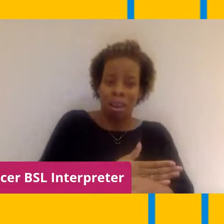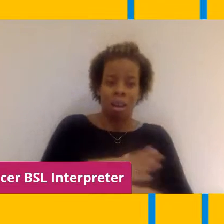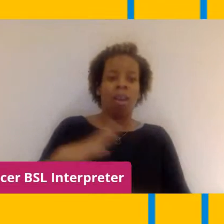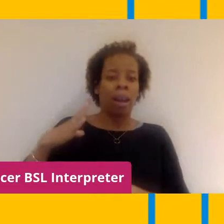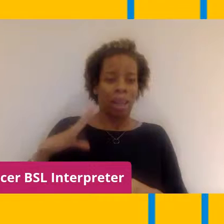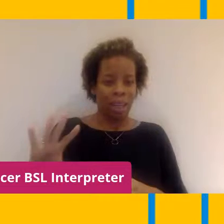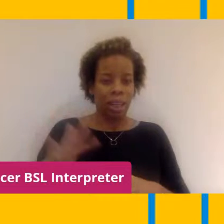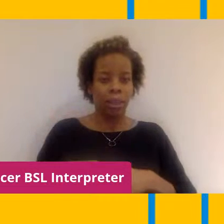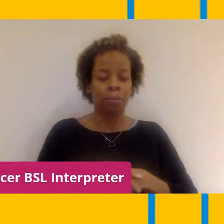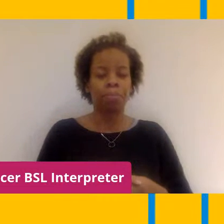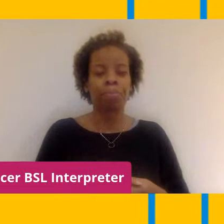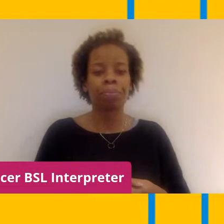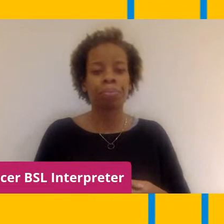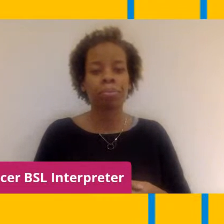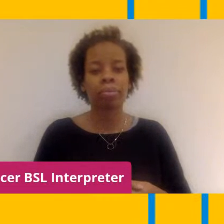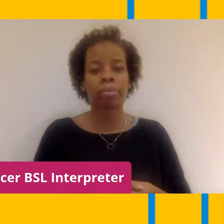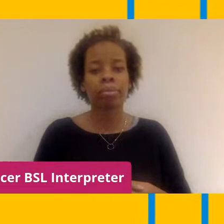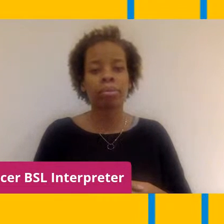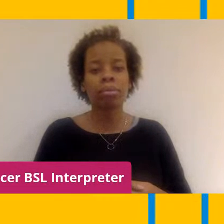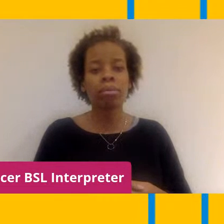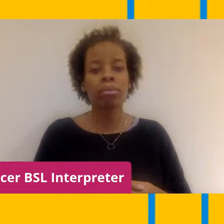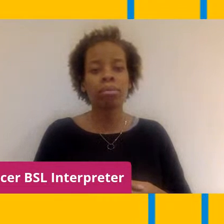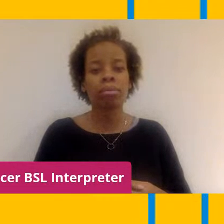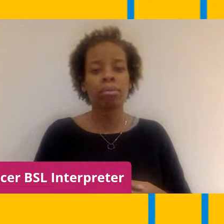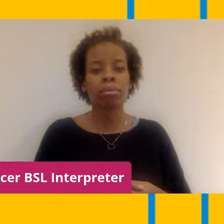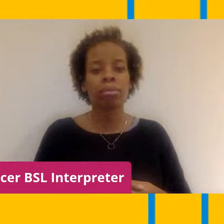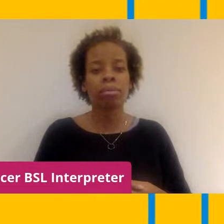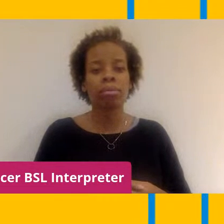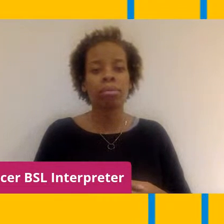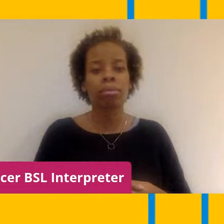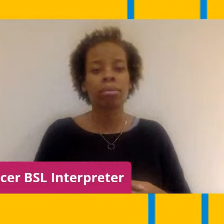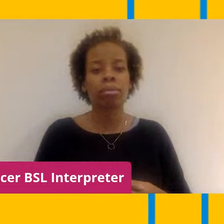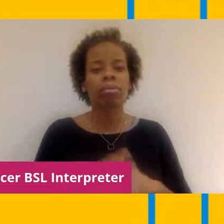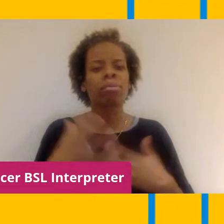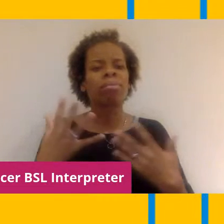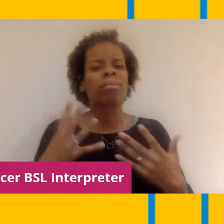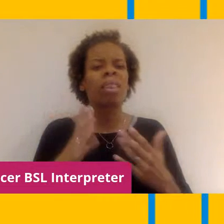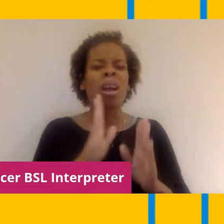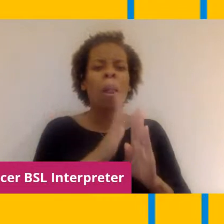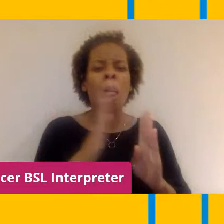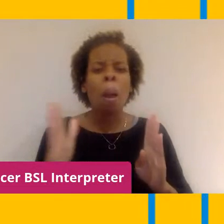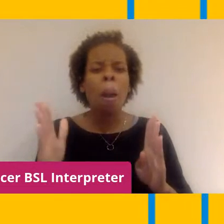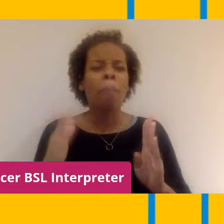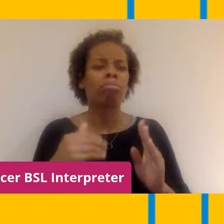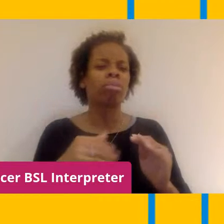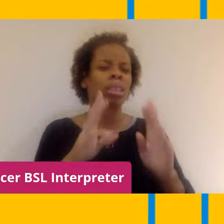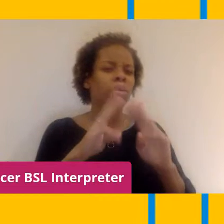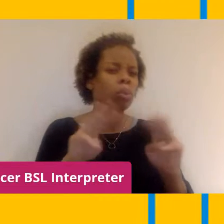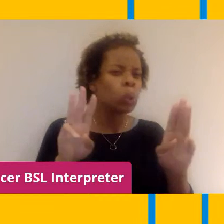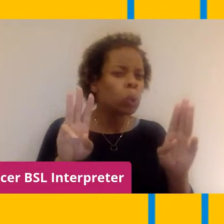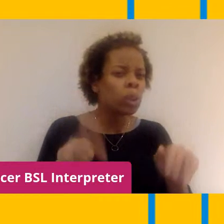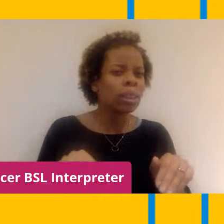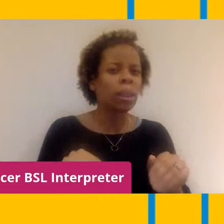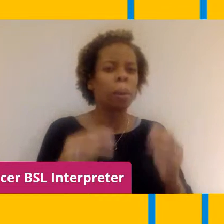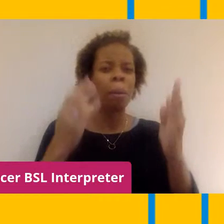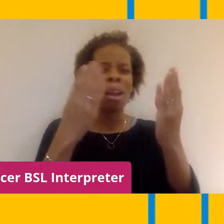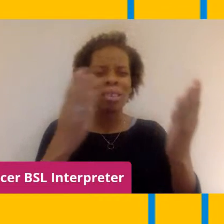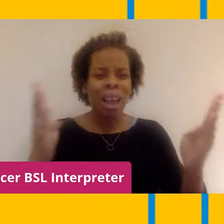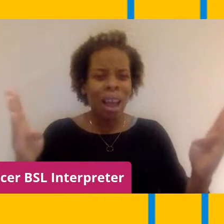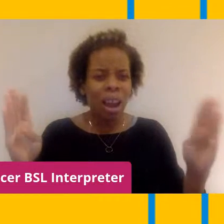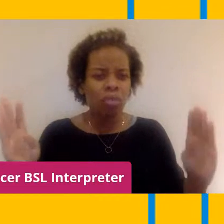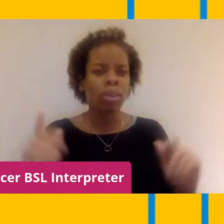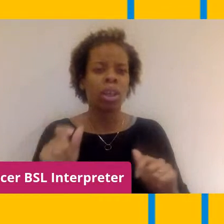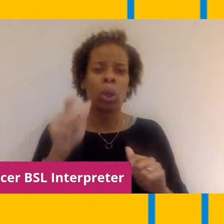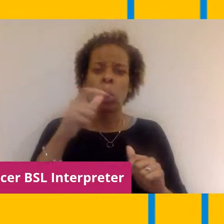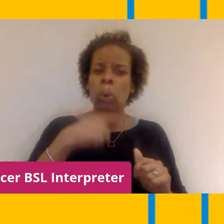measures. So in the face-to-face provision in places like libraries, museums, galleries, student